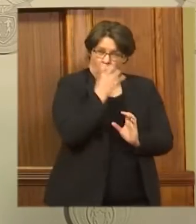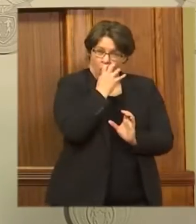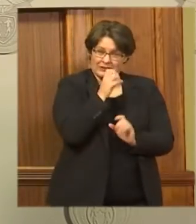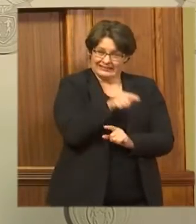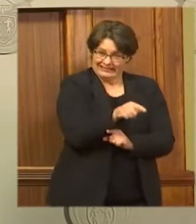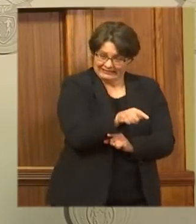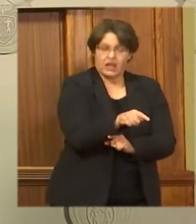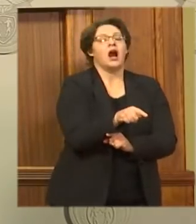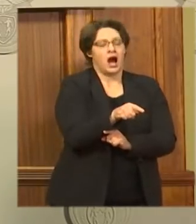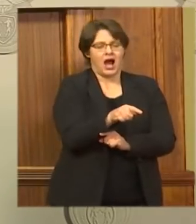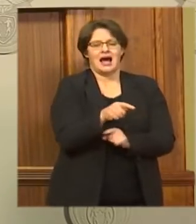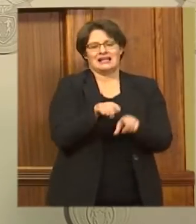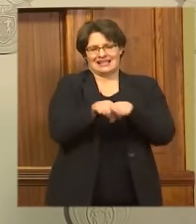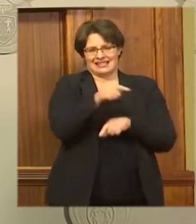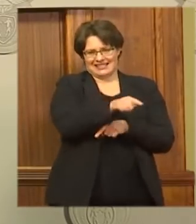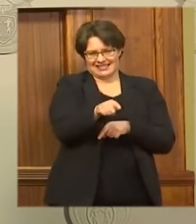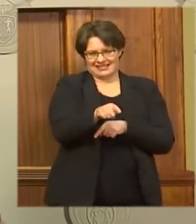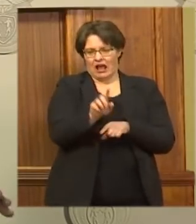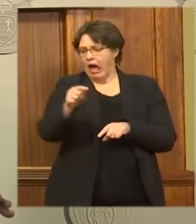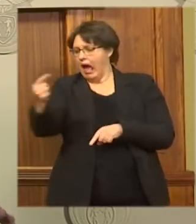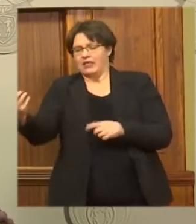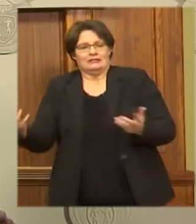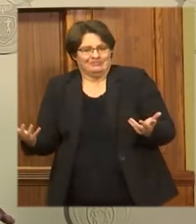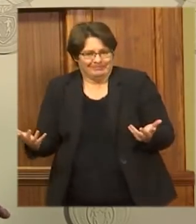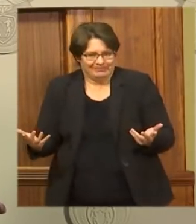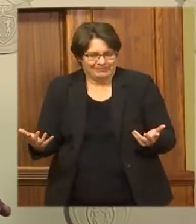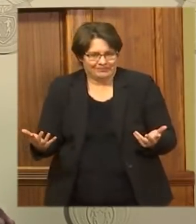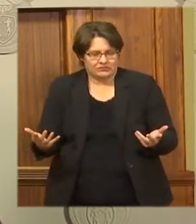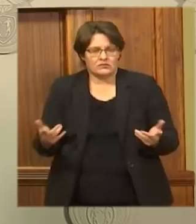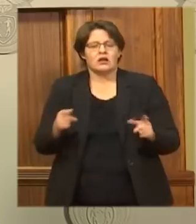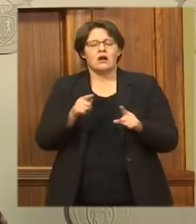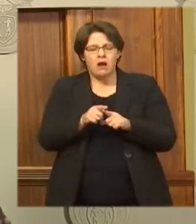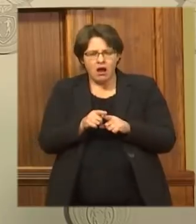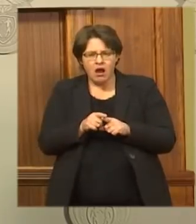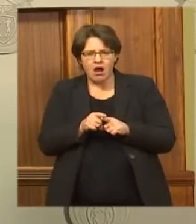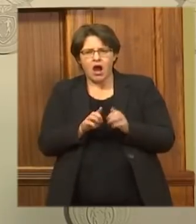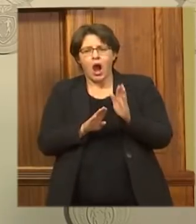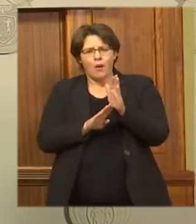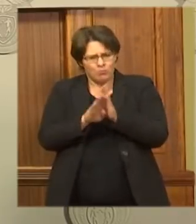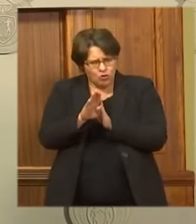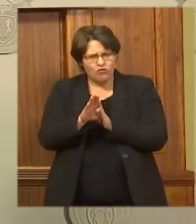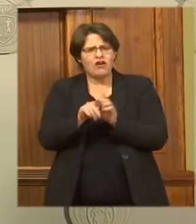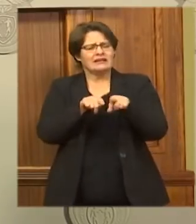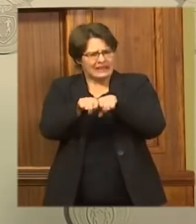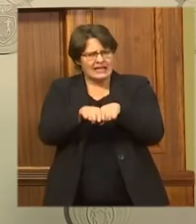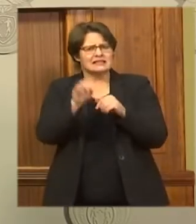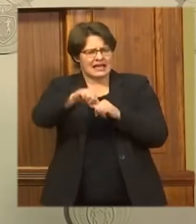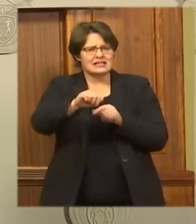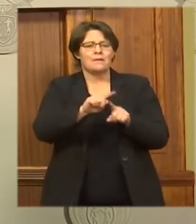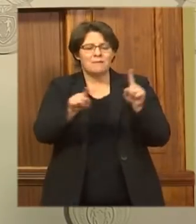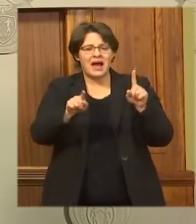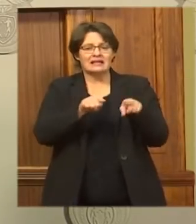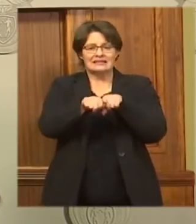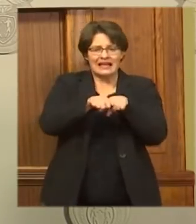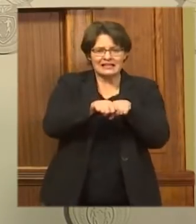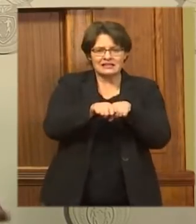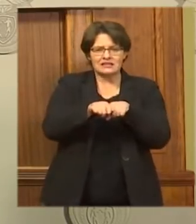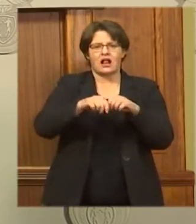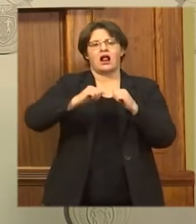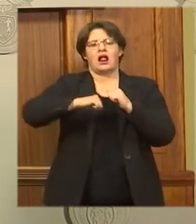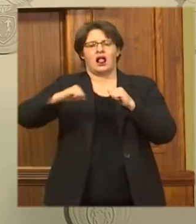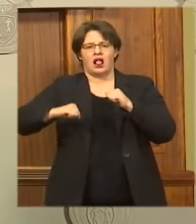the situation is improving, we continue to experience delays in testing, and